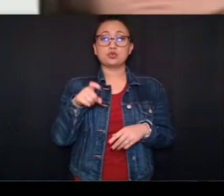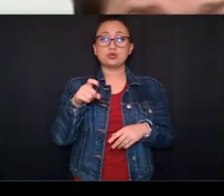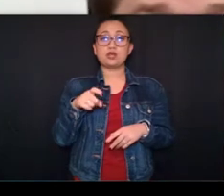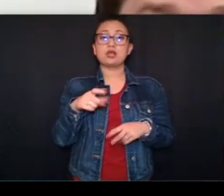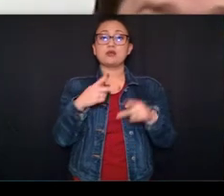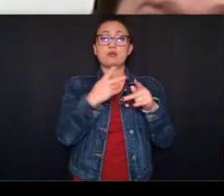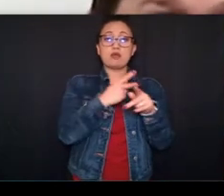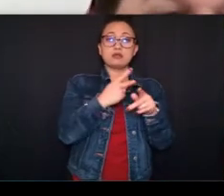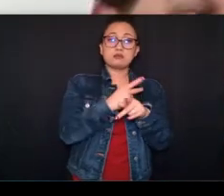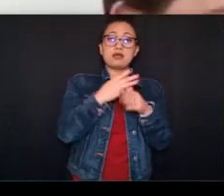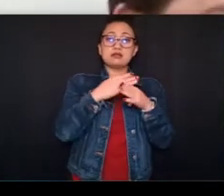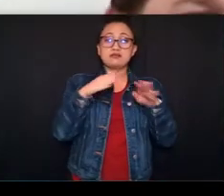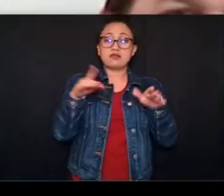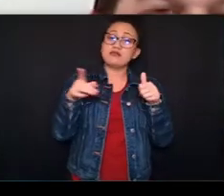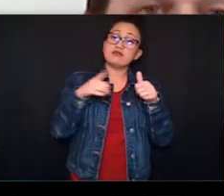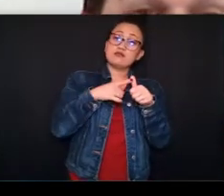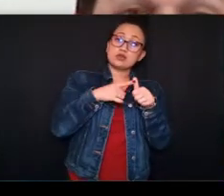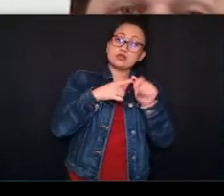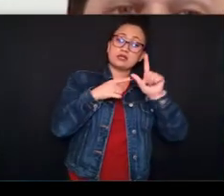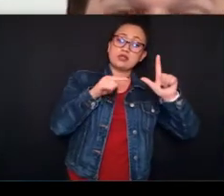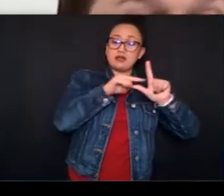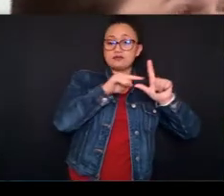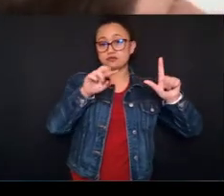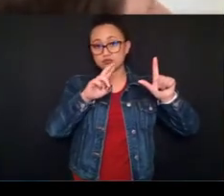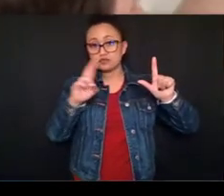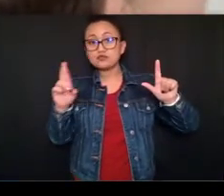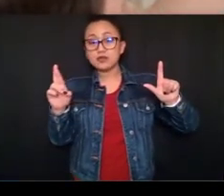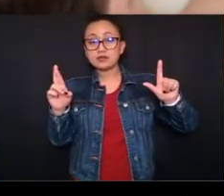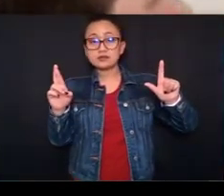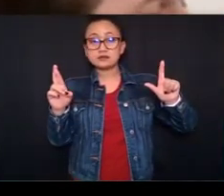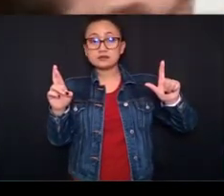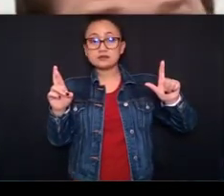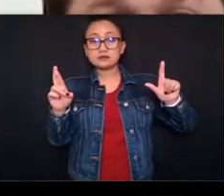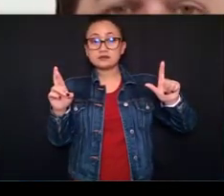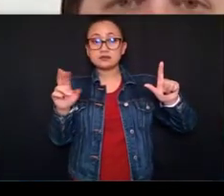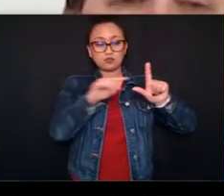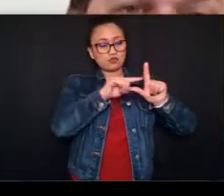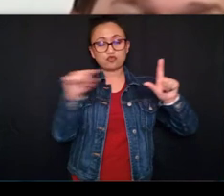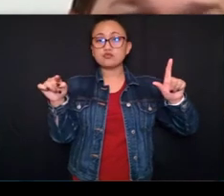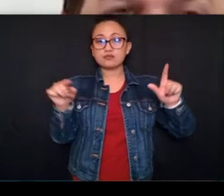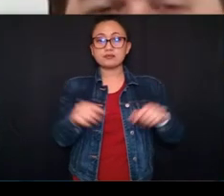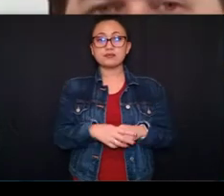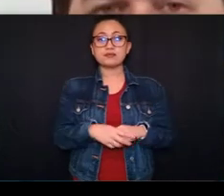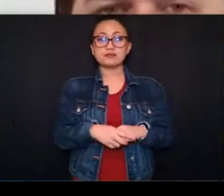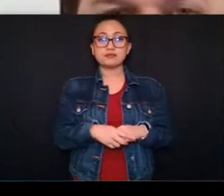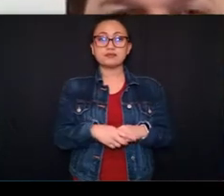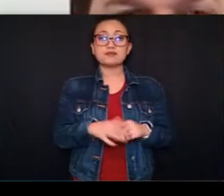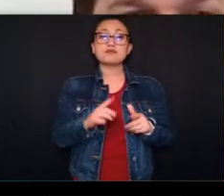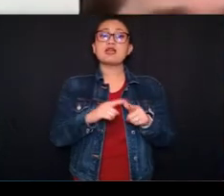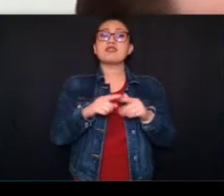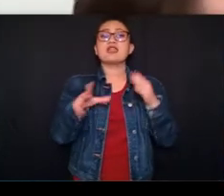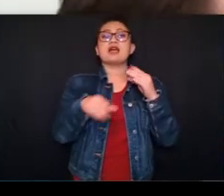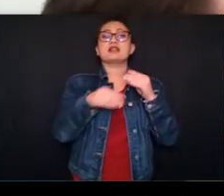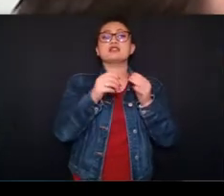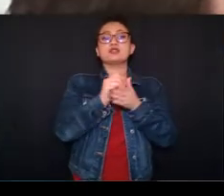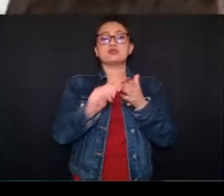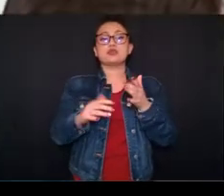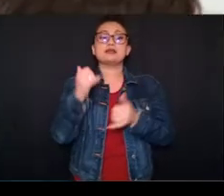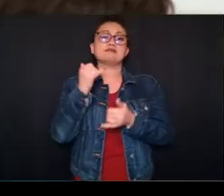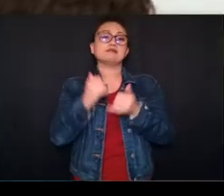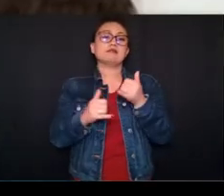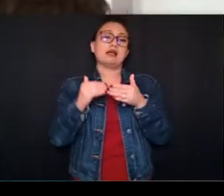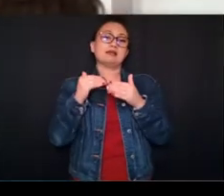multiplication and division first, left to right. That's what we mean by left to right. We do it like this, and then we do addition and subtraction for the very